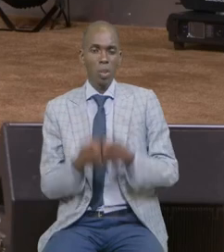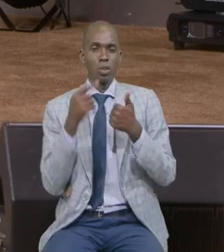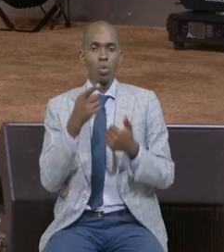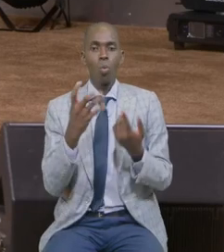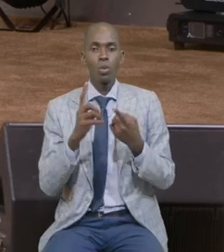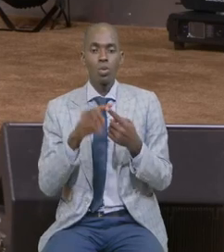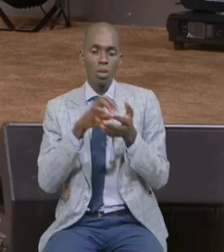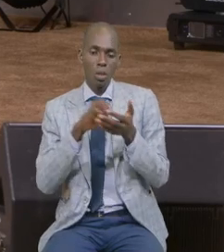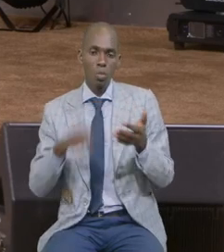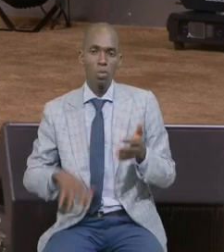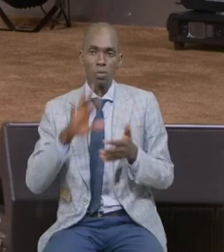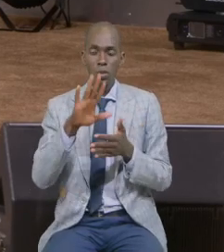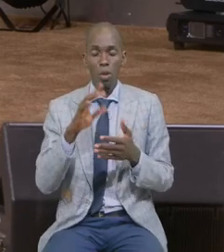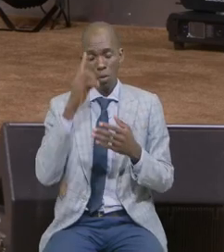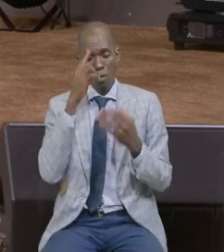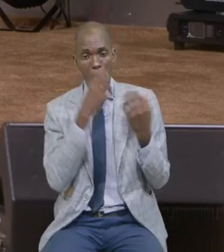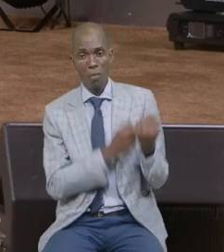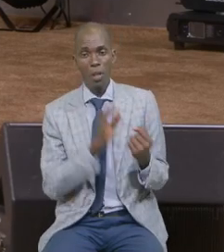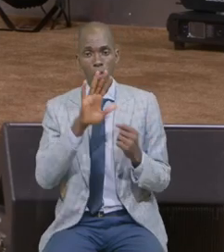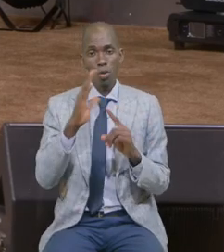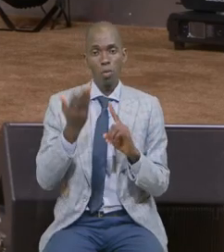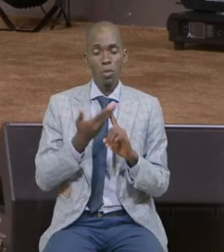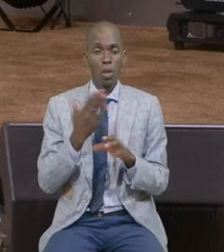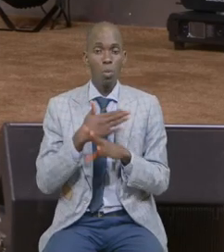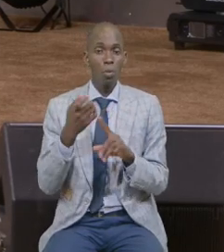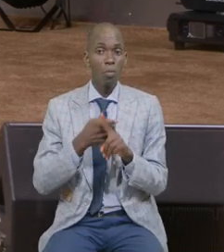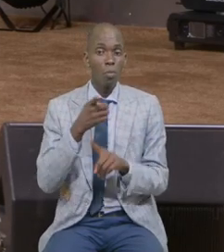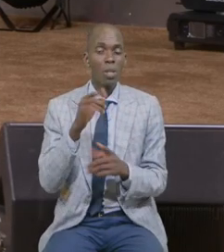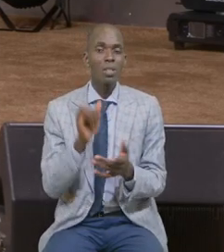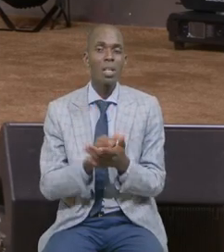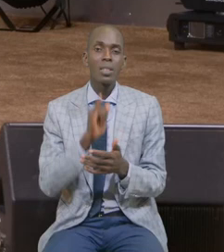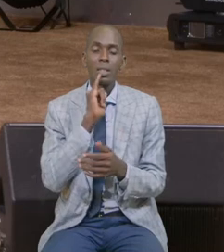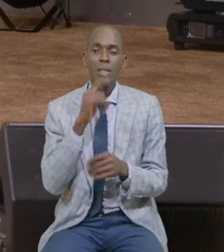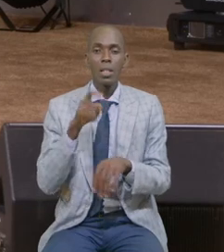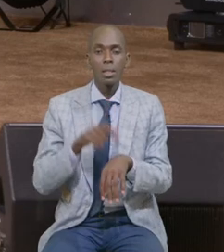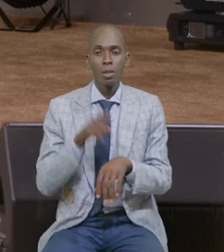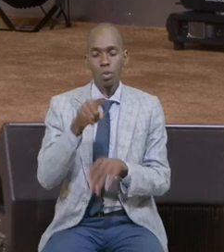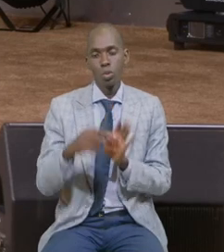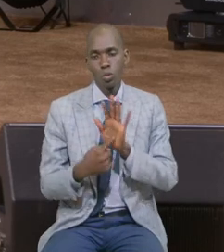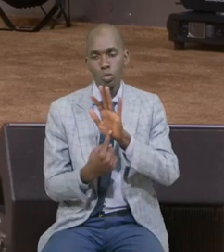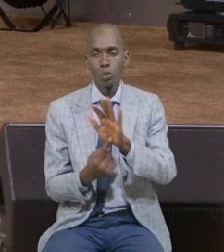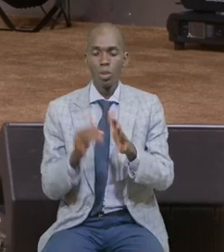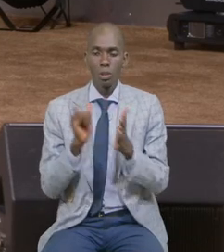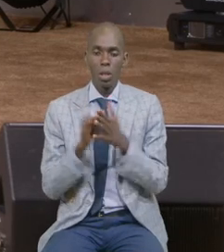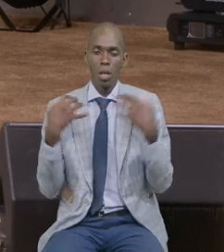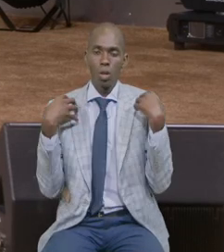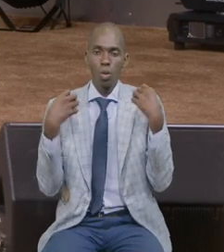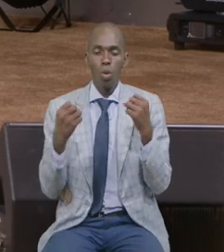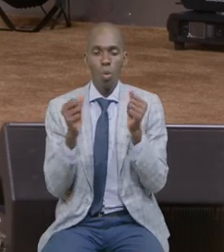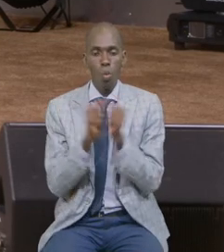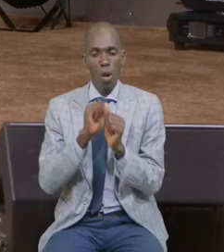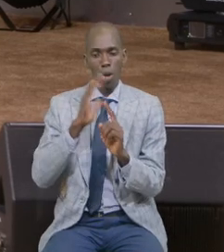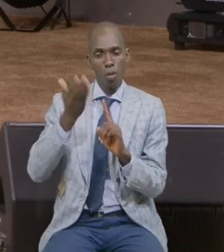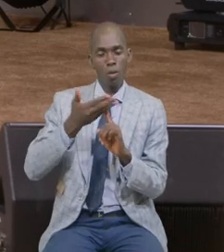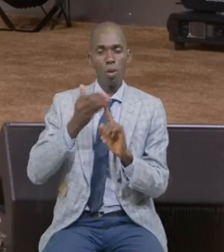faith and the conviction away from you, that's the time you manifest the courage with conviction